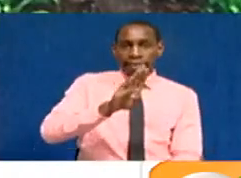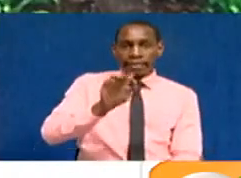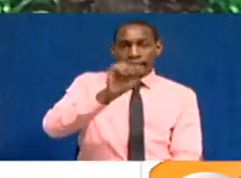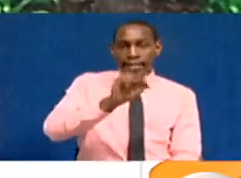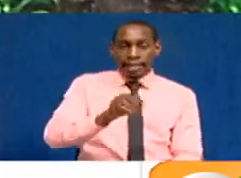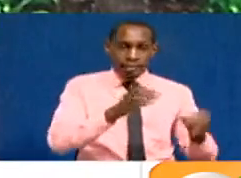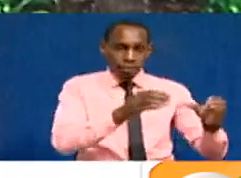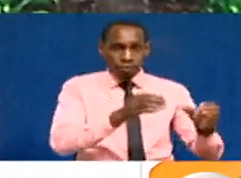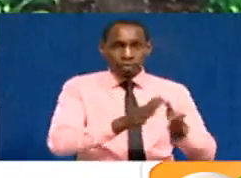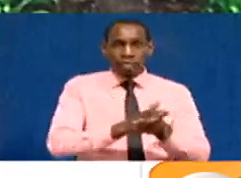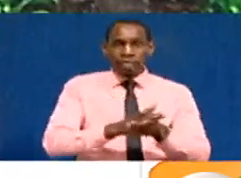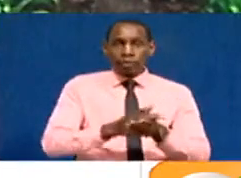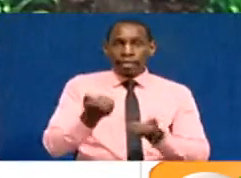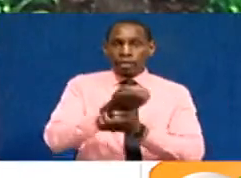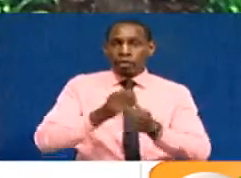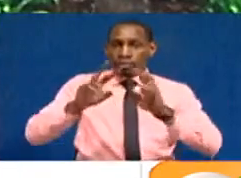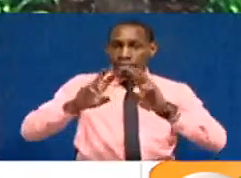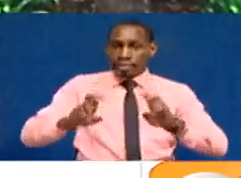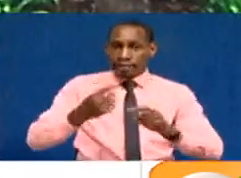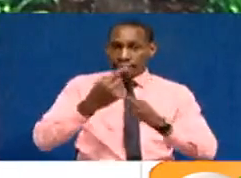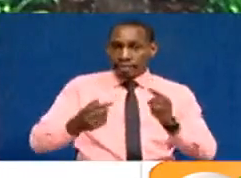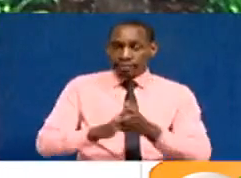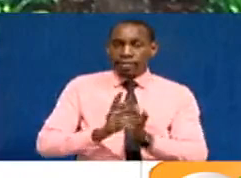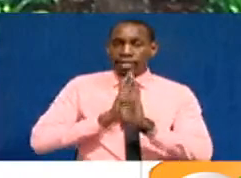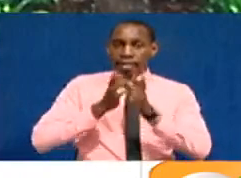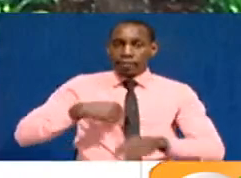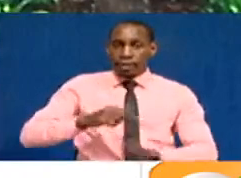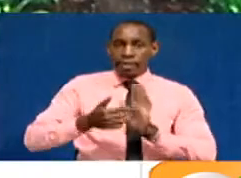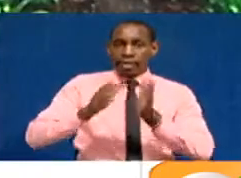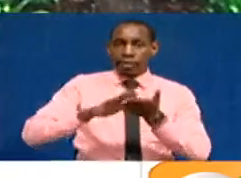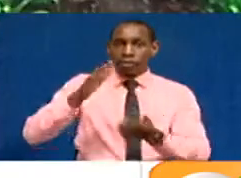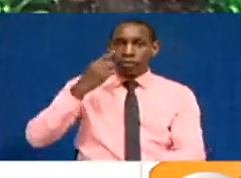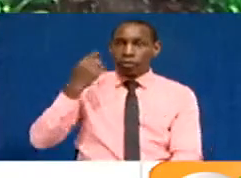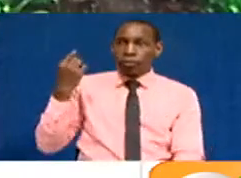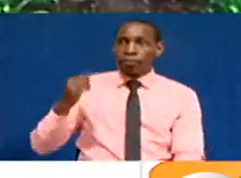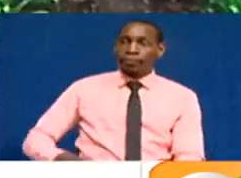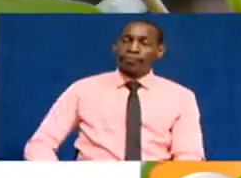of Statistics in this year's economic survey. Dennis Otieno reports.